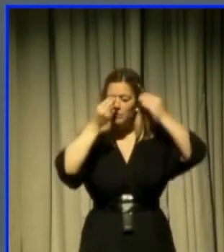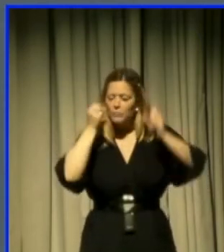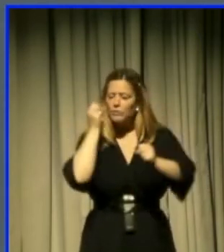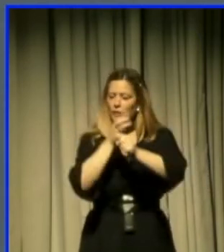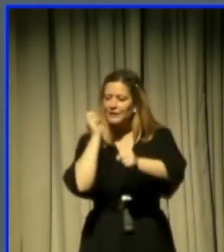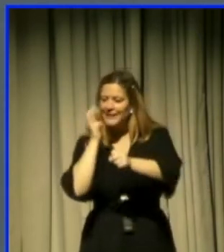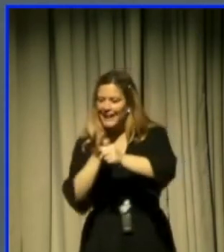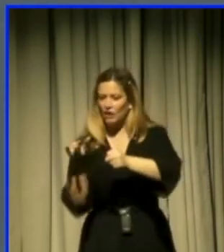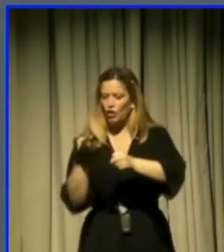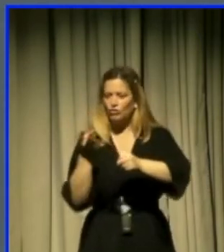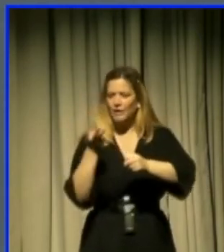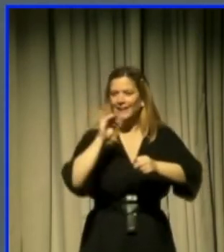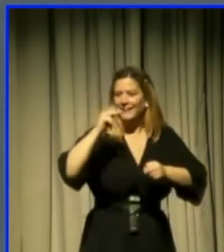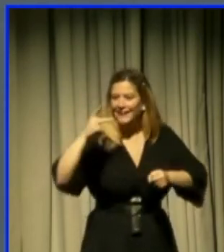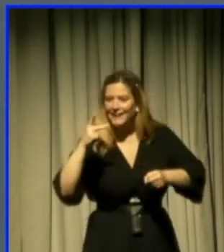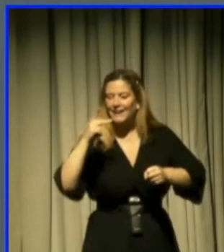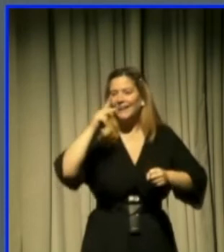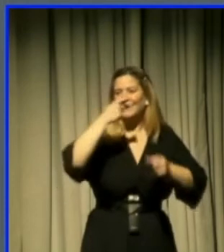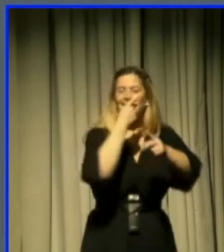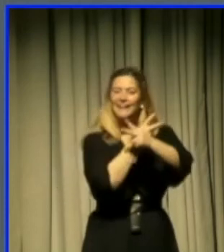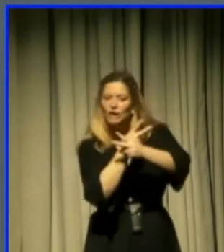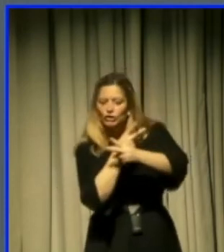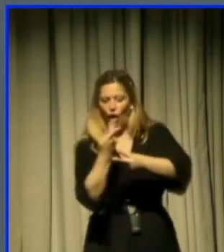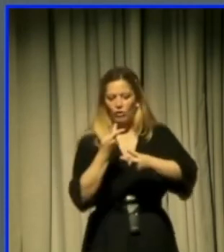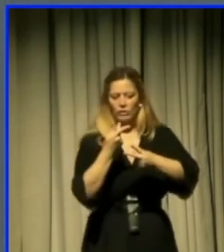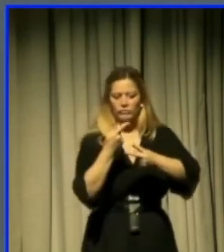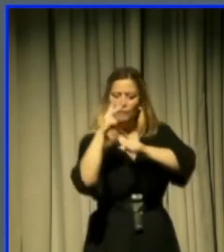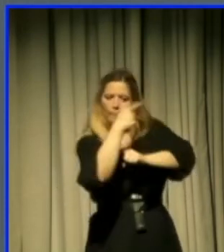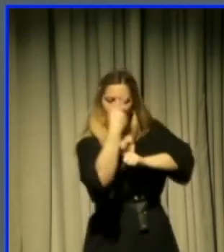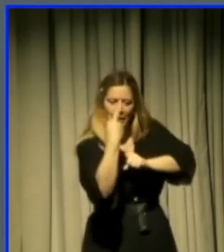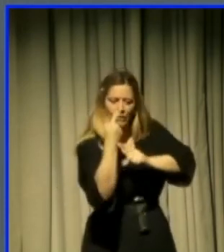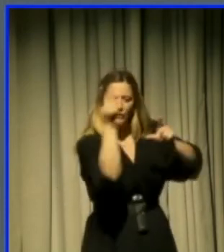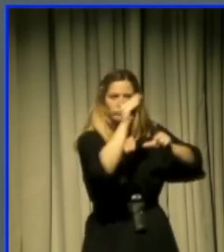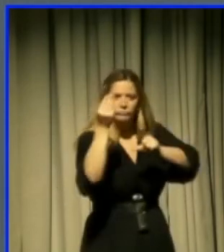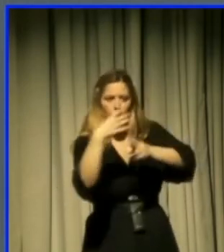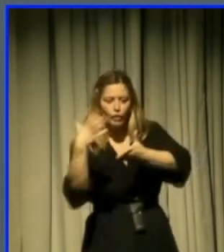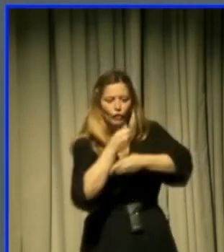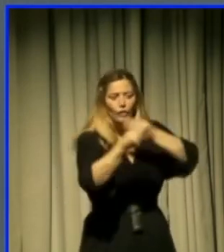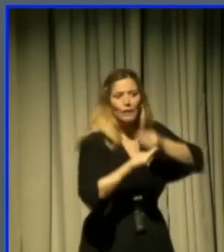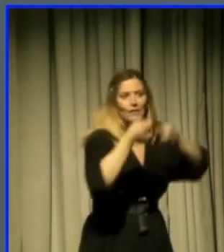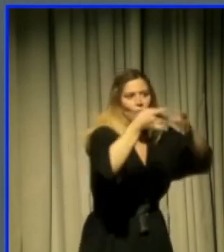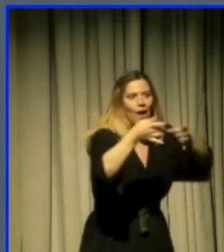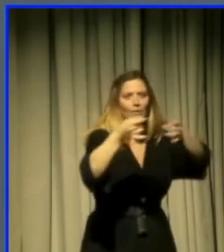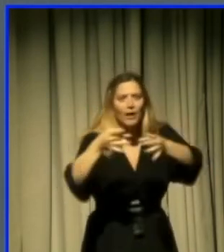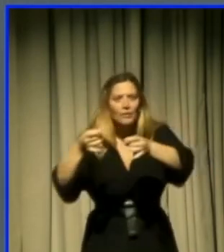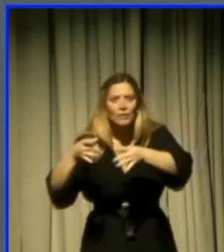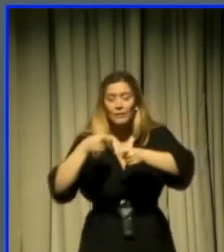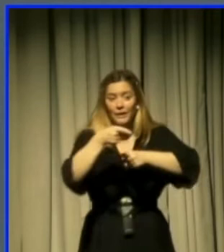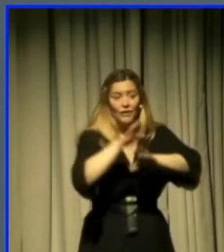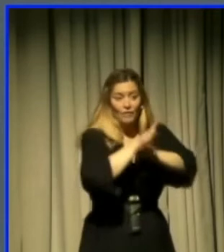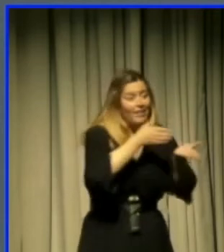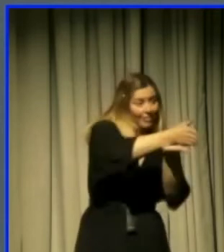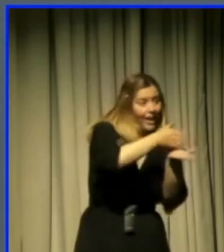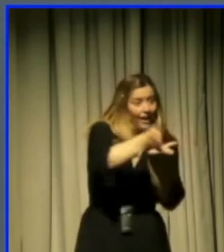again. Everybody do the same things on TikTok, and these are trends in a way. But of